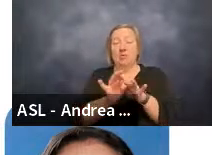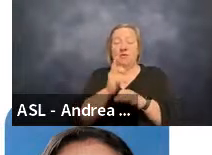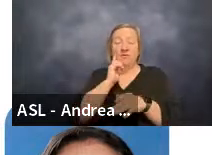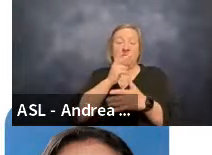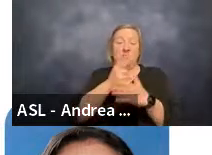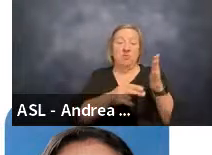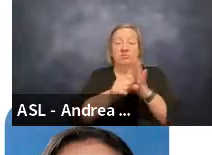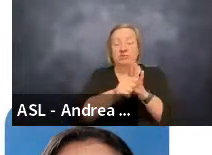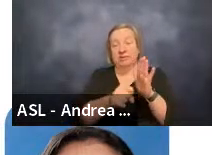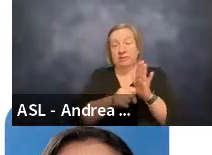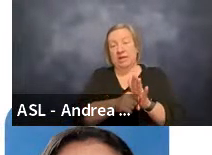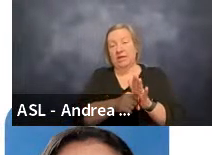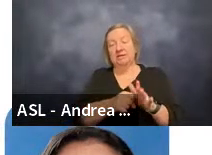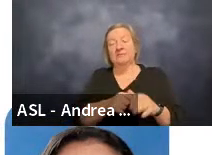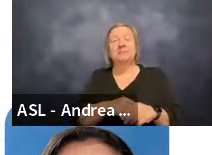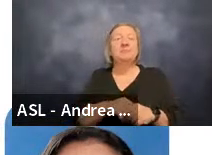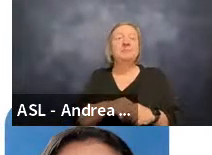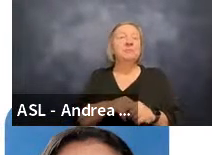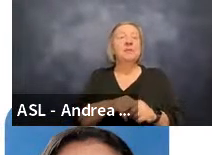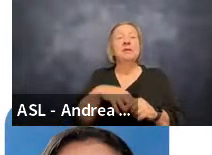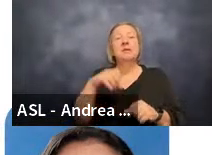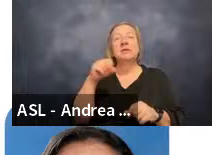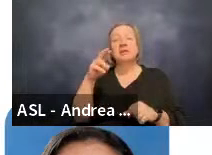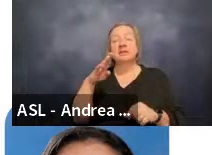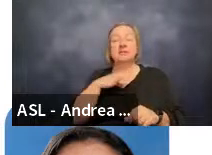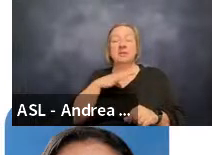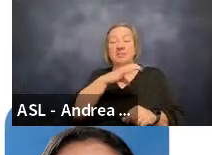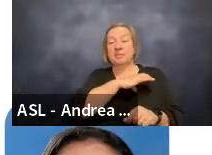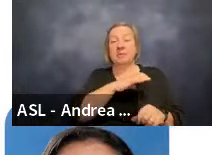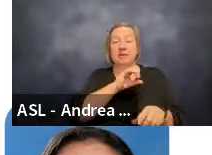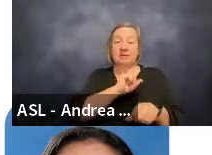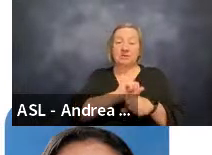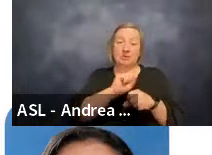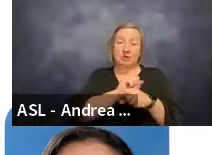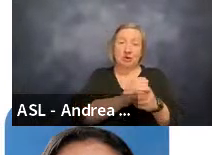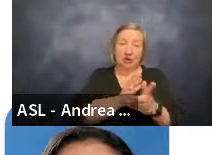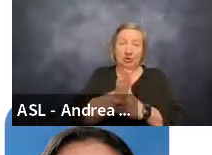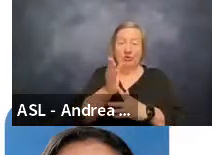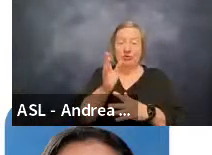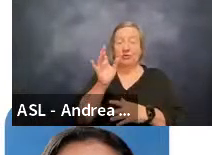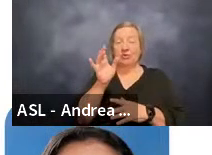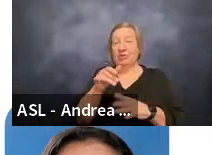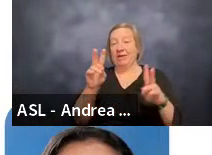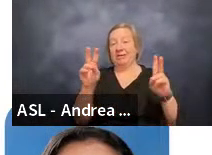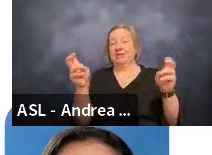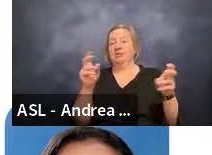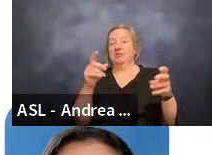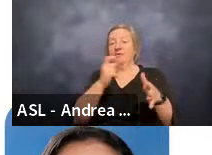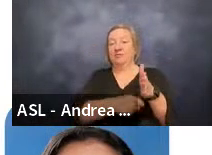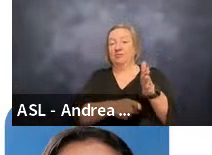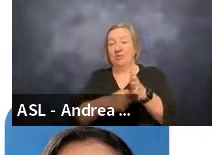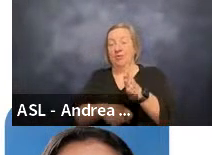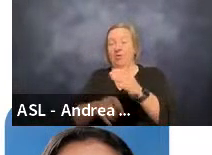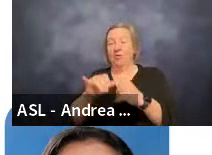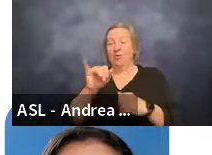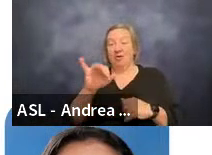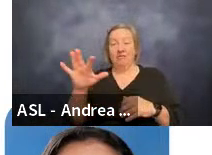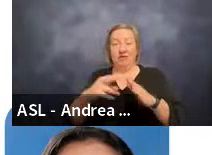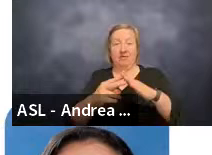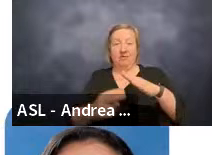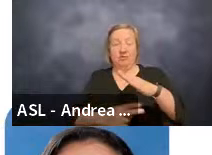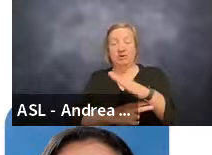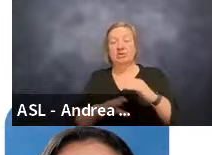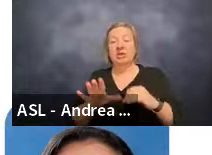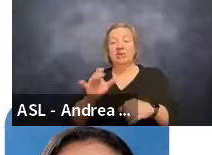facility. The subcommittee has been working through this issue of tolling the Interstate Bridge, and their work is